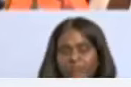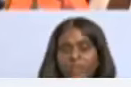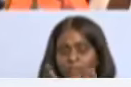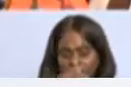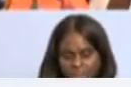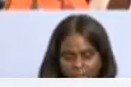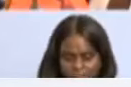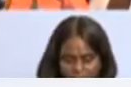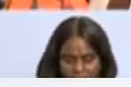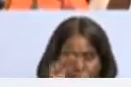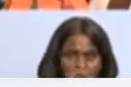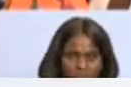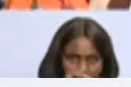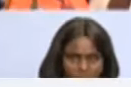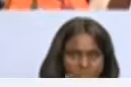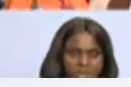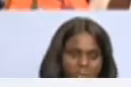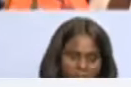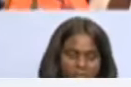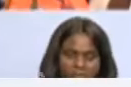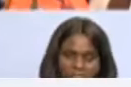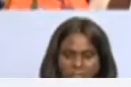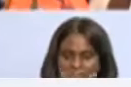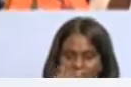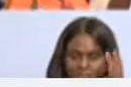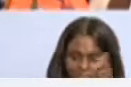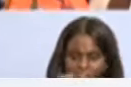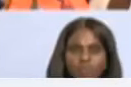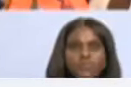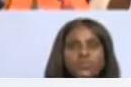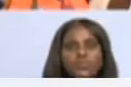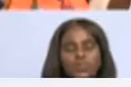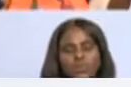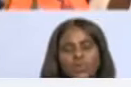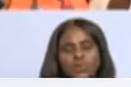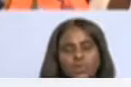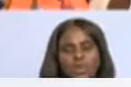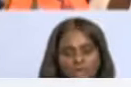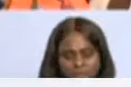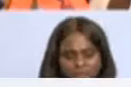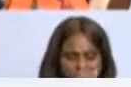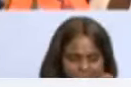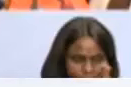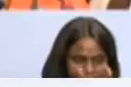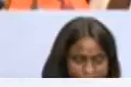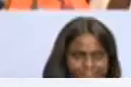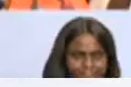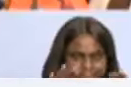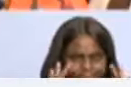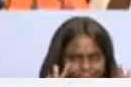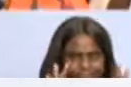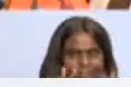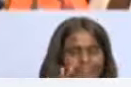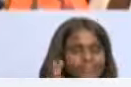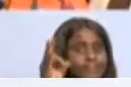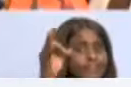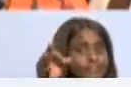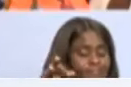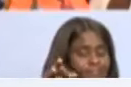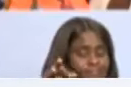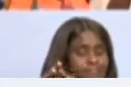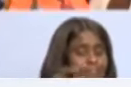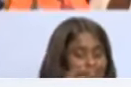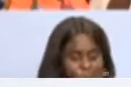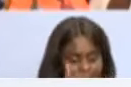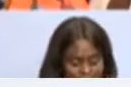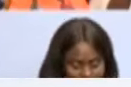seize this opportunity to find solutions to build a sustainable future. Let us